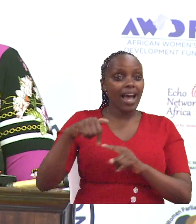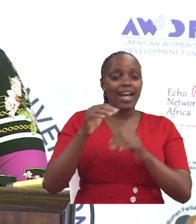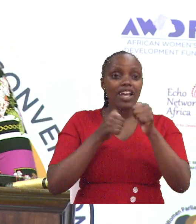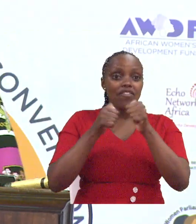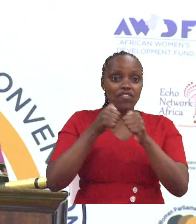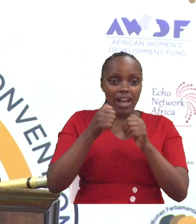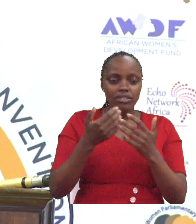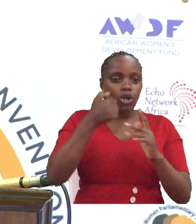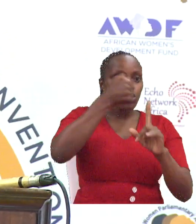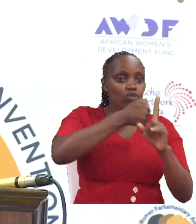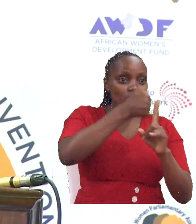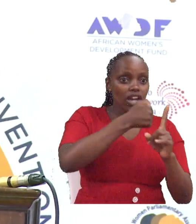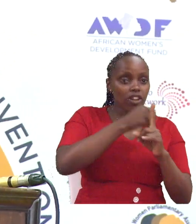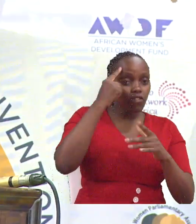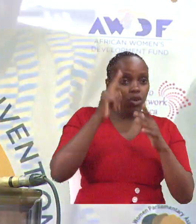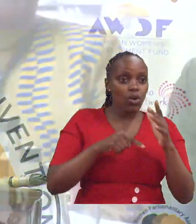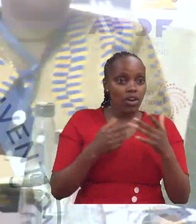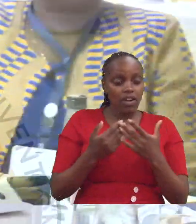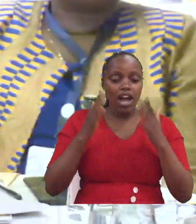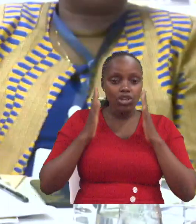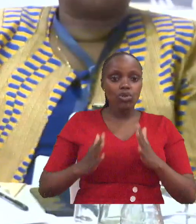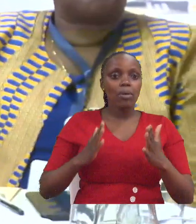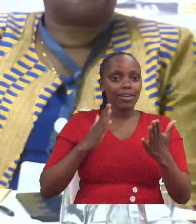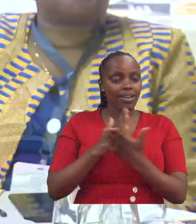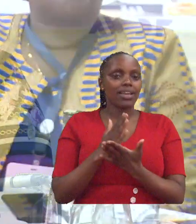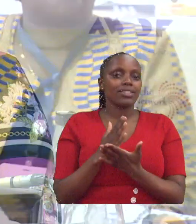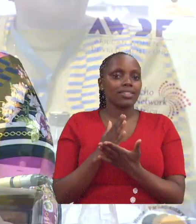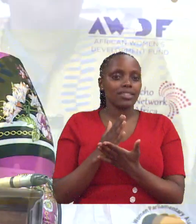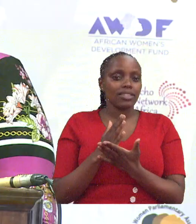fighting for a human right.